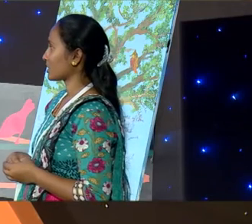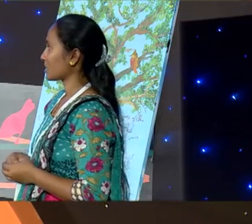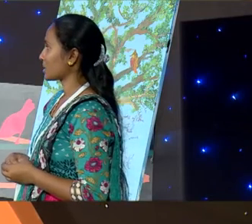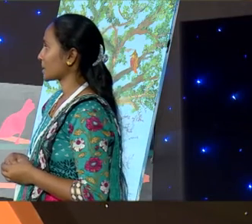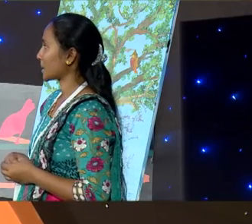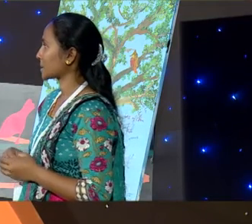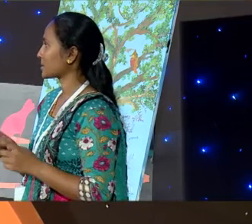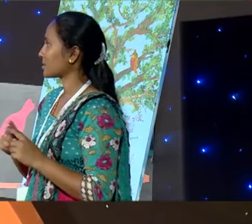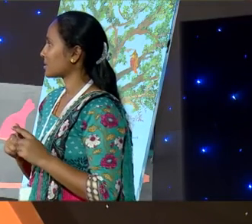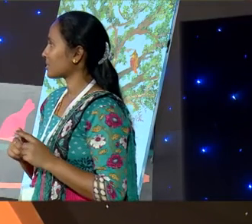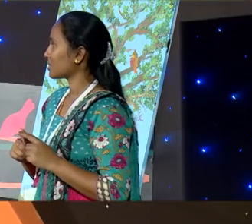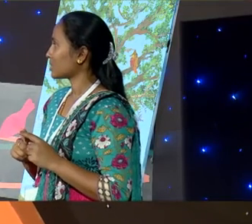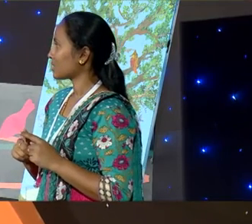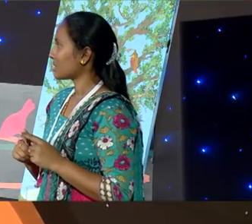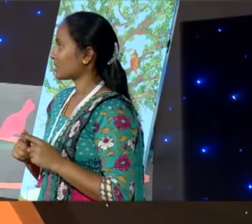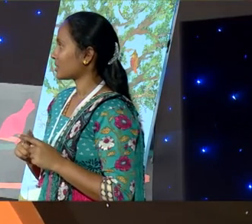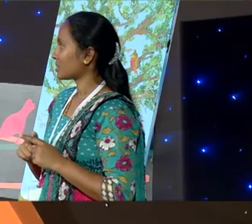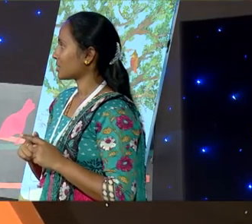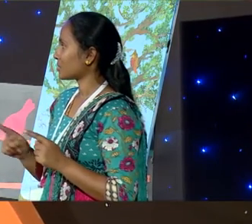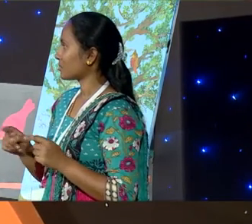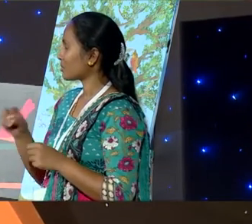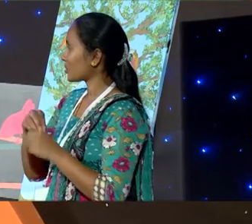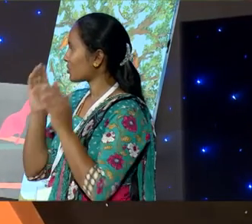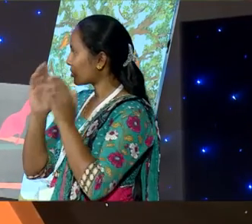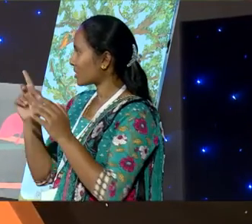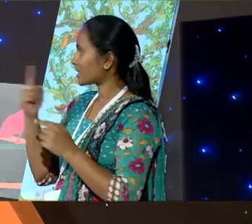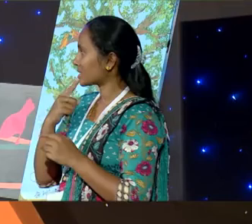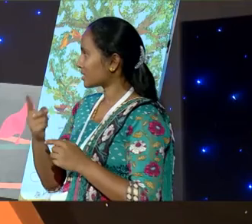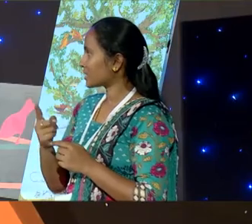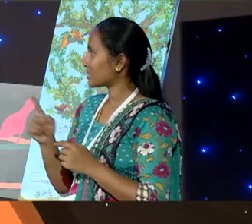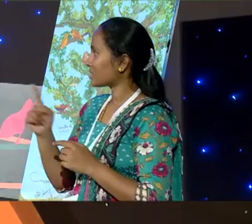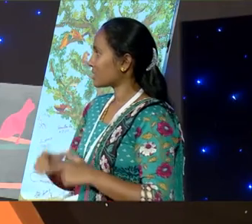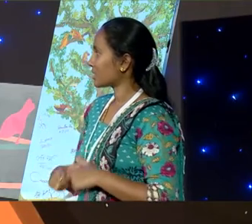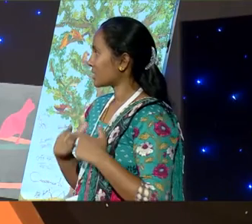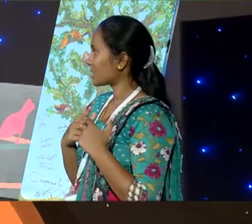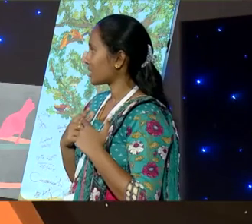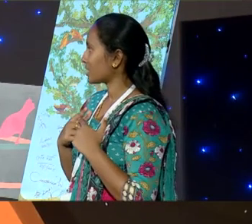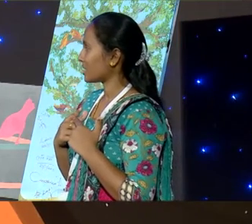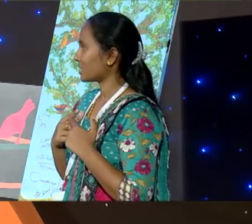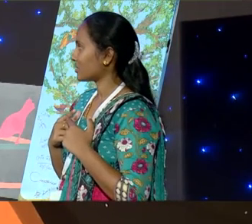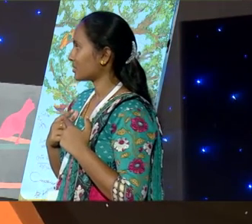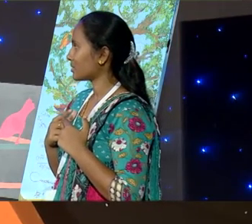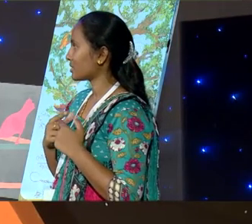But anyway, when I was born, medical literature said, I'm going to live the life equivalent of a wooden doll.